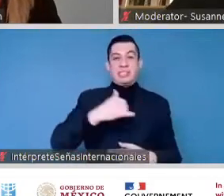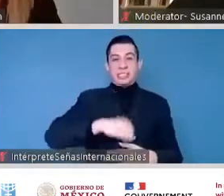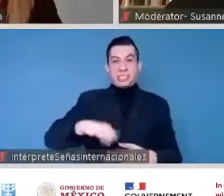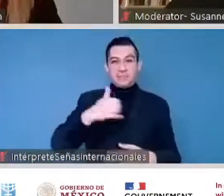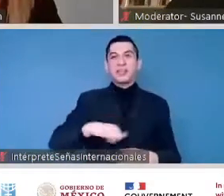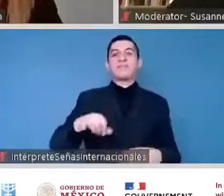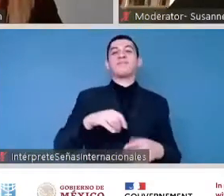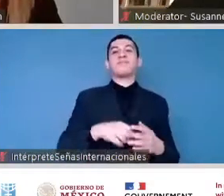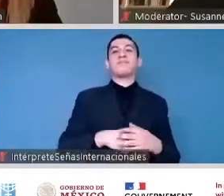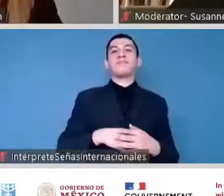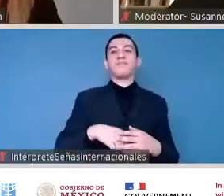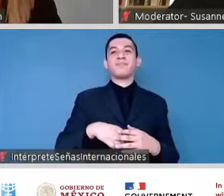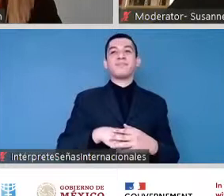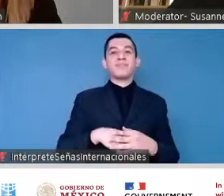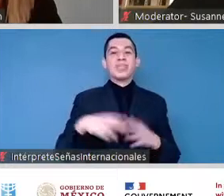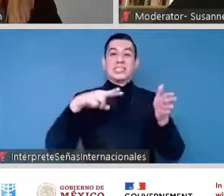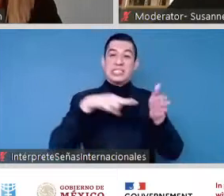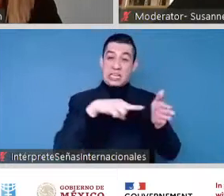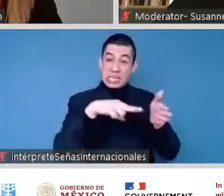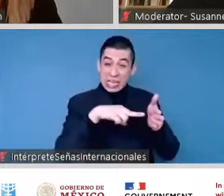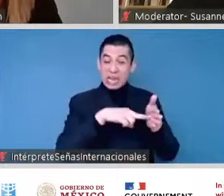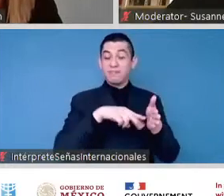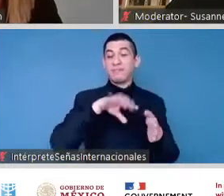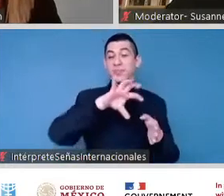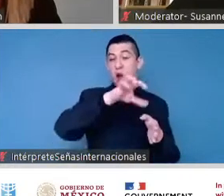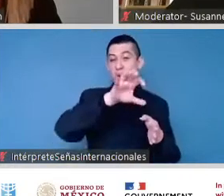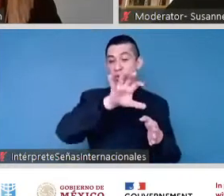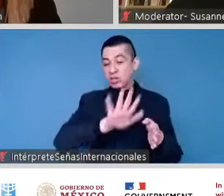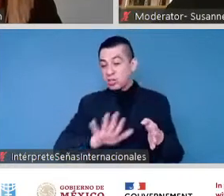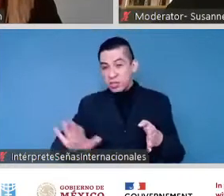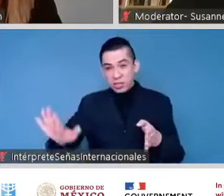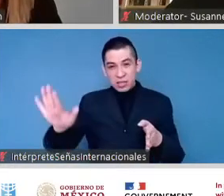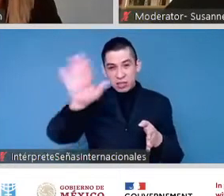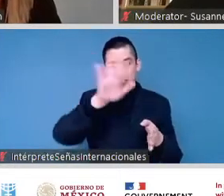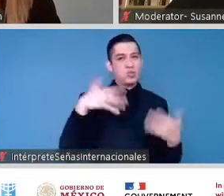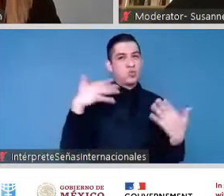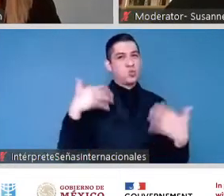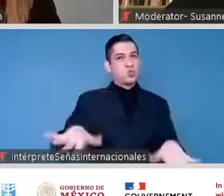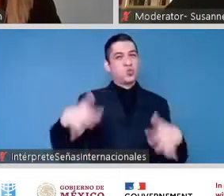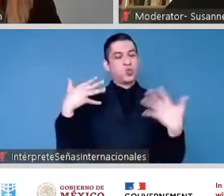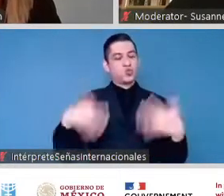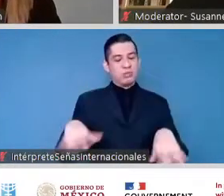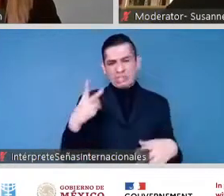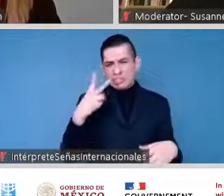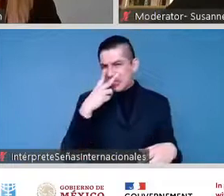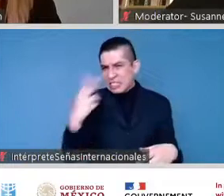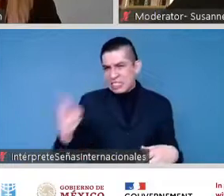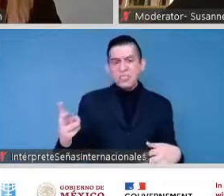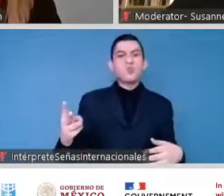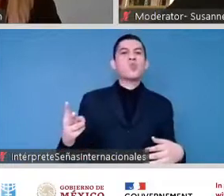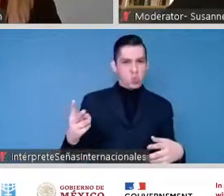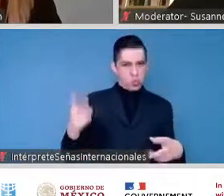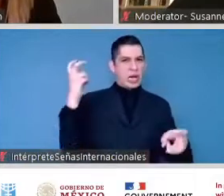girls, demonstrating how ultimately gender equality and human rights are integral to achieving sustainable peace. Now, what we can do